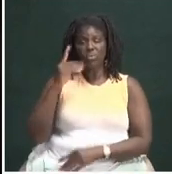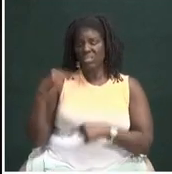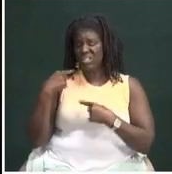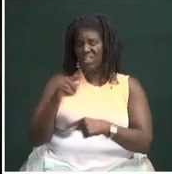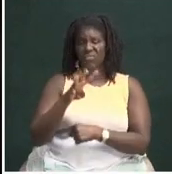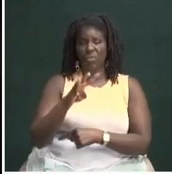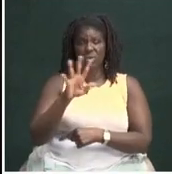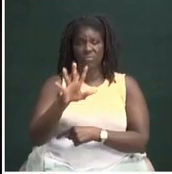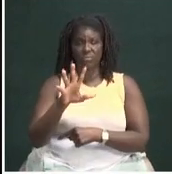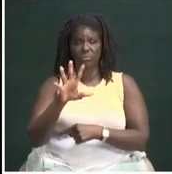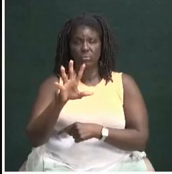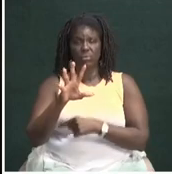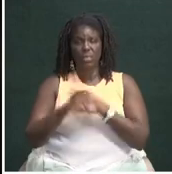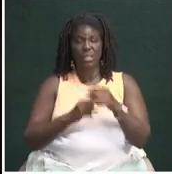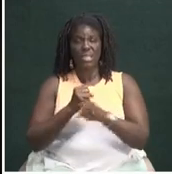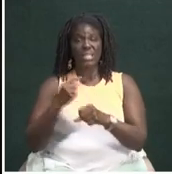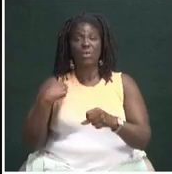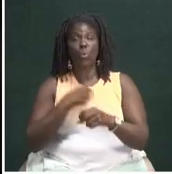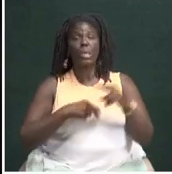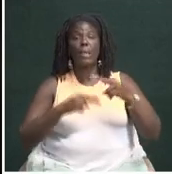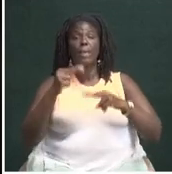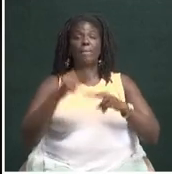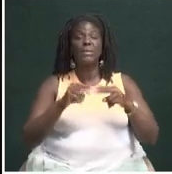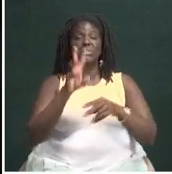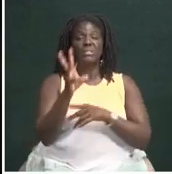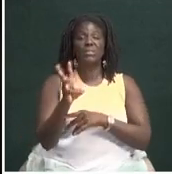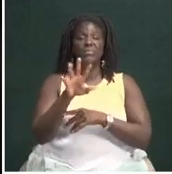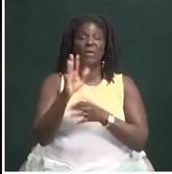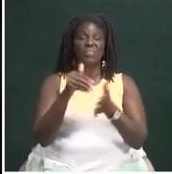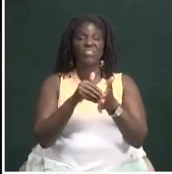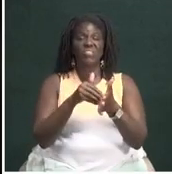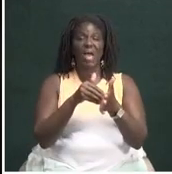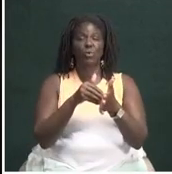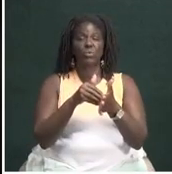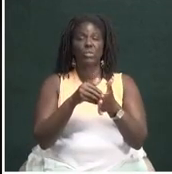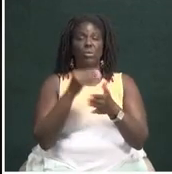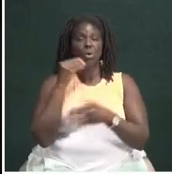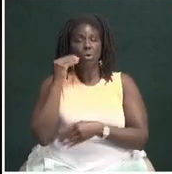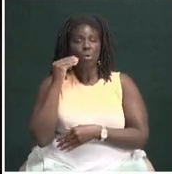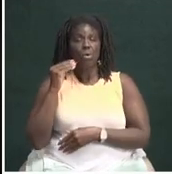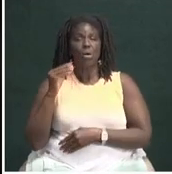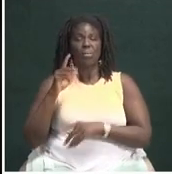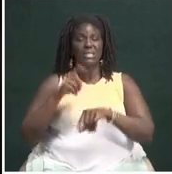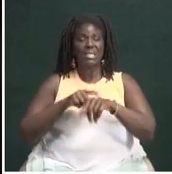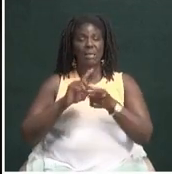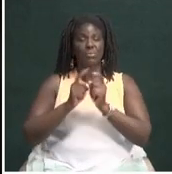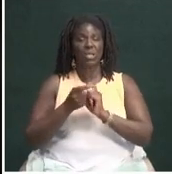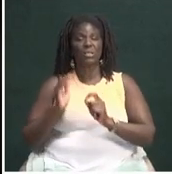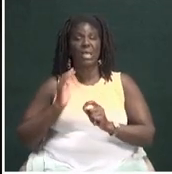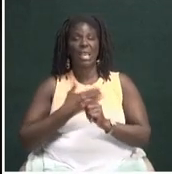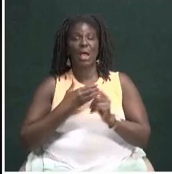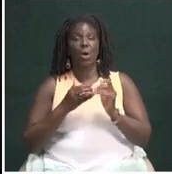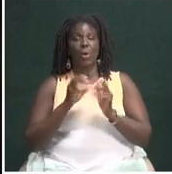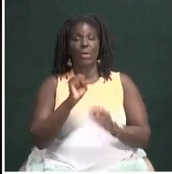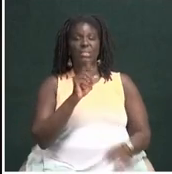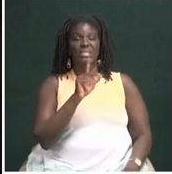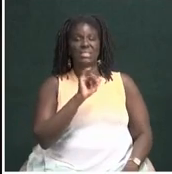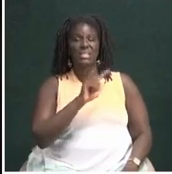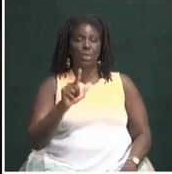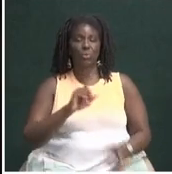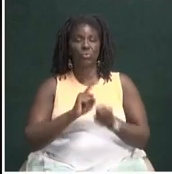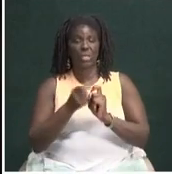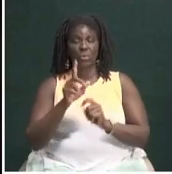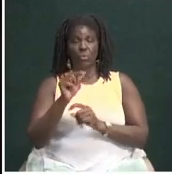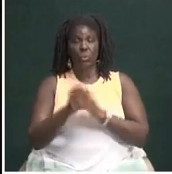almost 60,000 houses. But the times changed, and our skill set changed, and we made a big pivot about 20 years